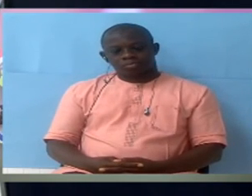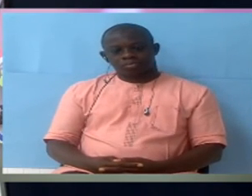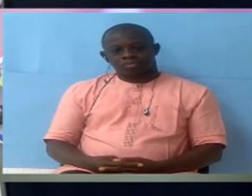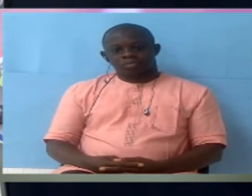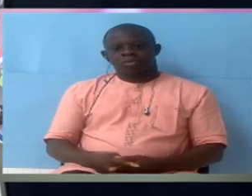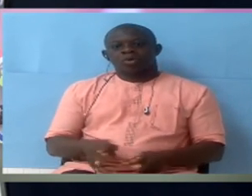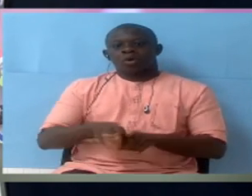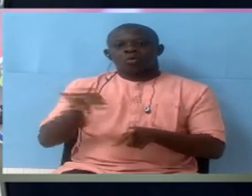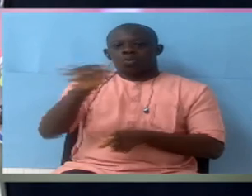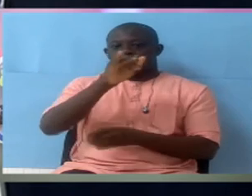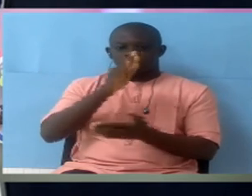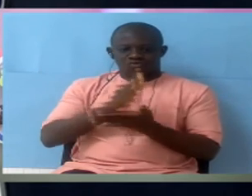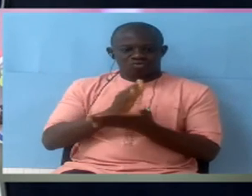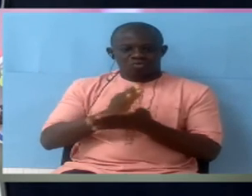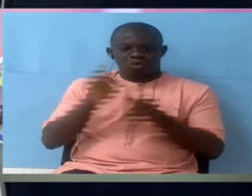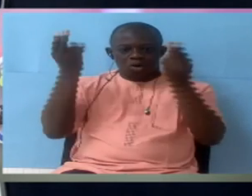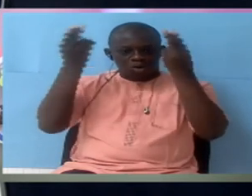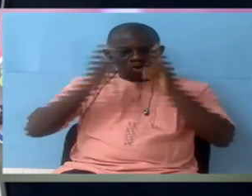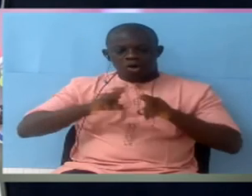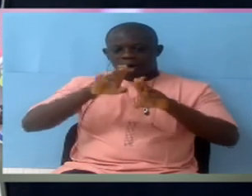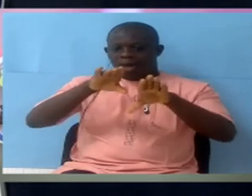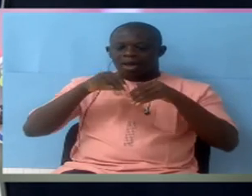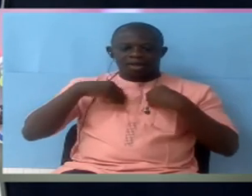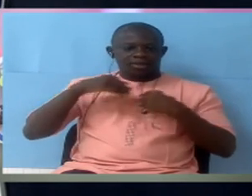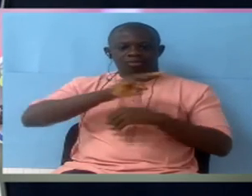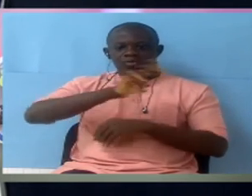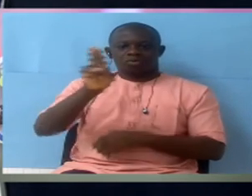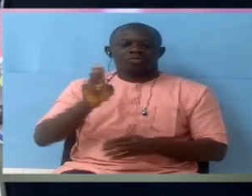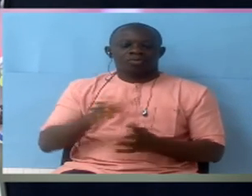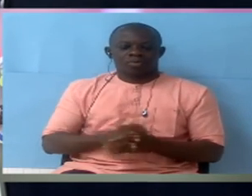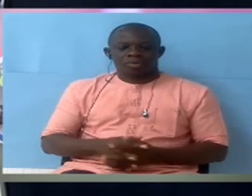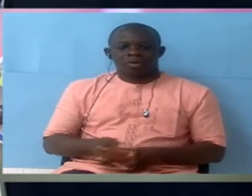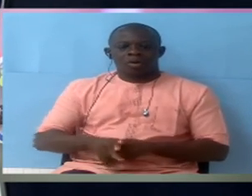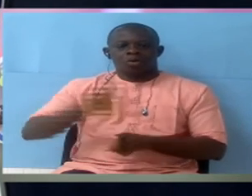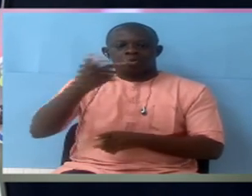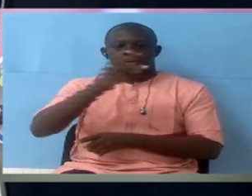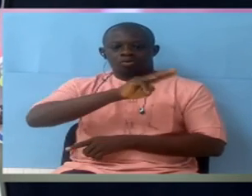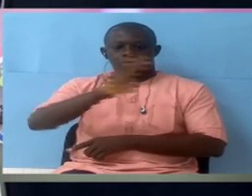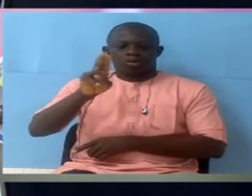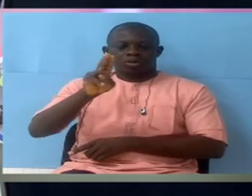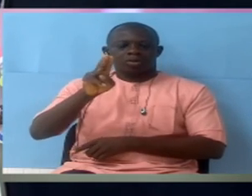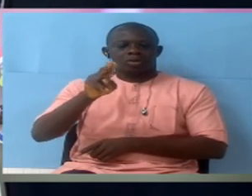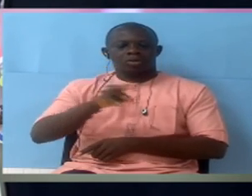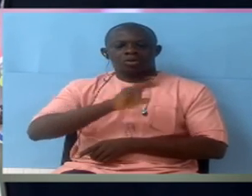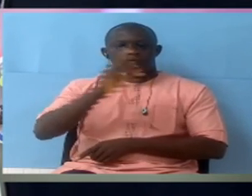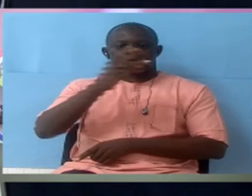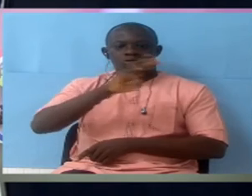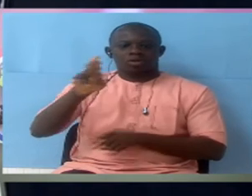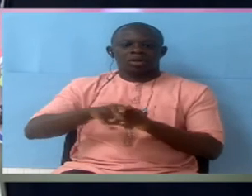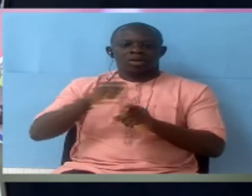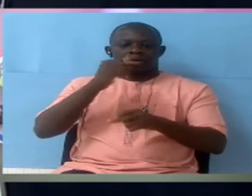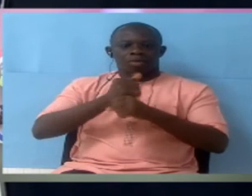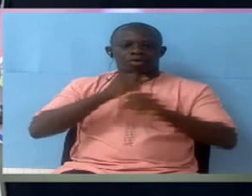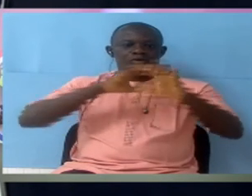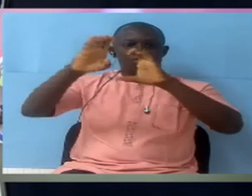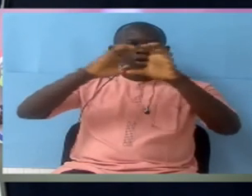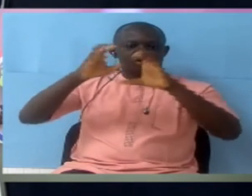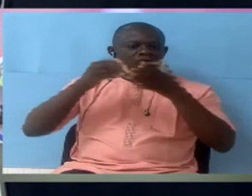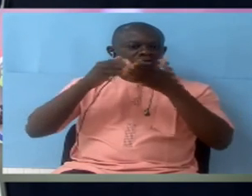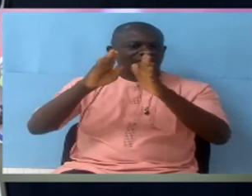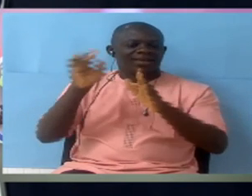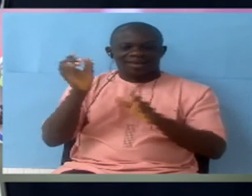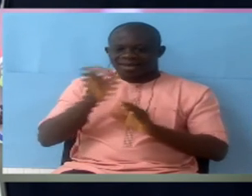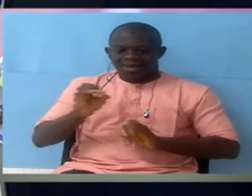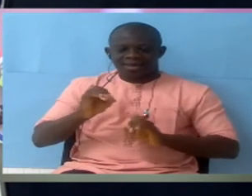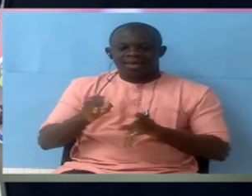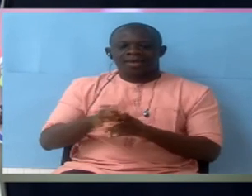an unlawful act. Li nga xamné tamit loi bi daf ko bañ, will not come in as a correspondence, correct? Lolu